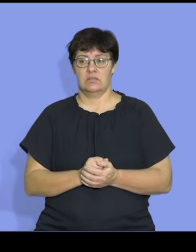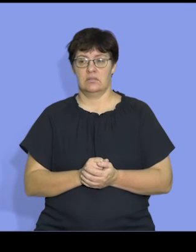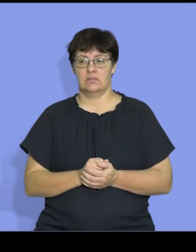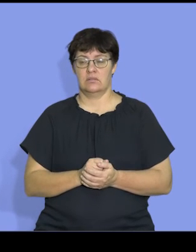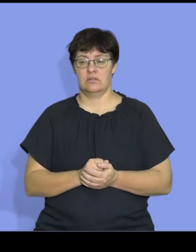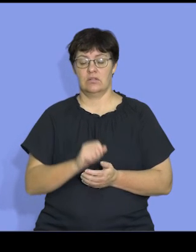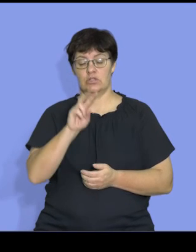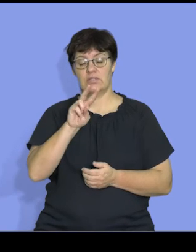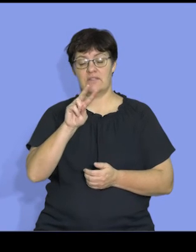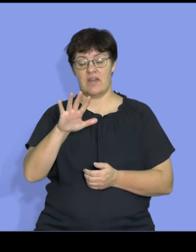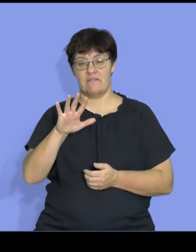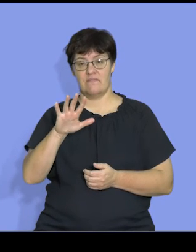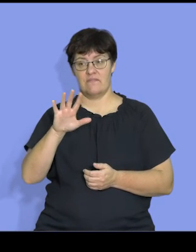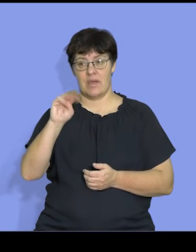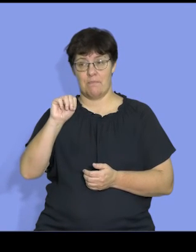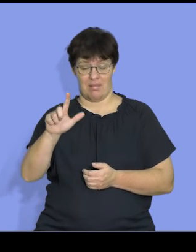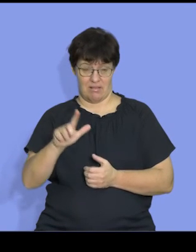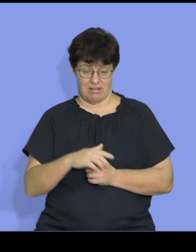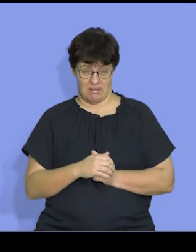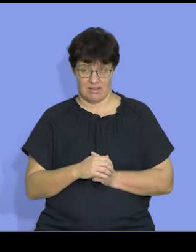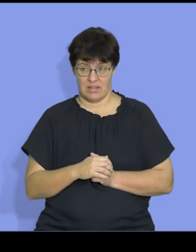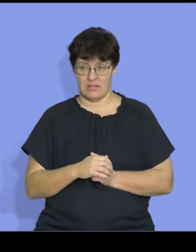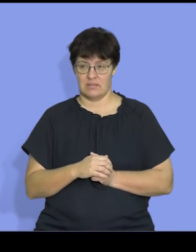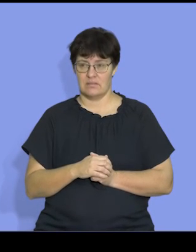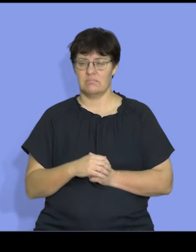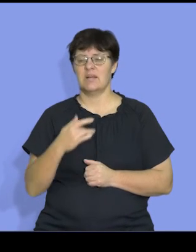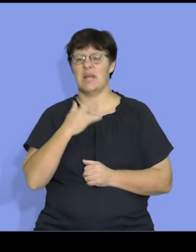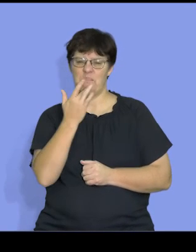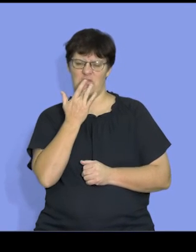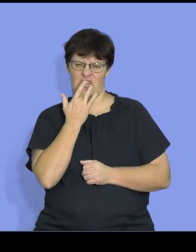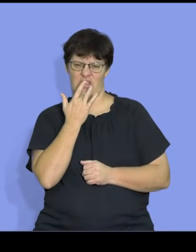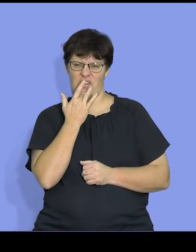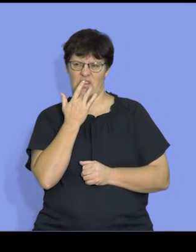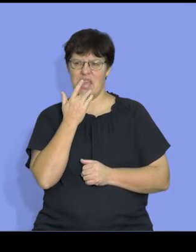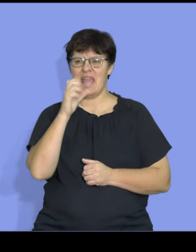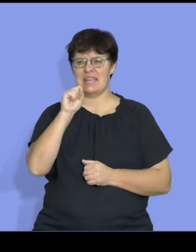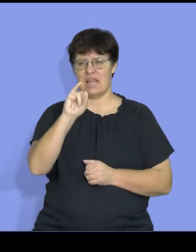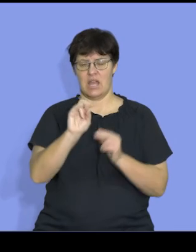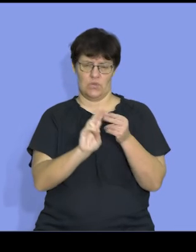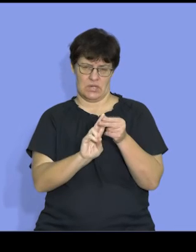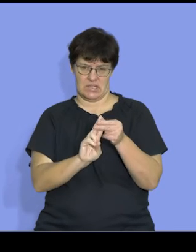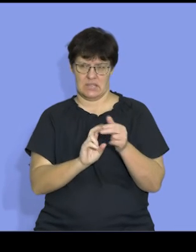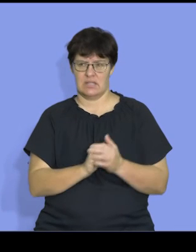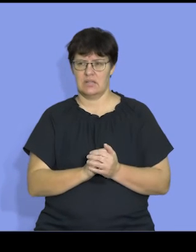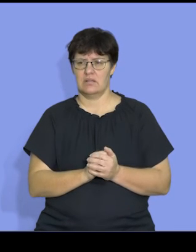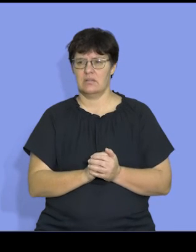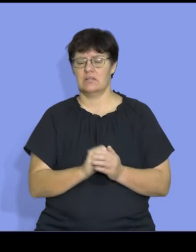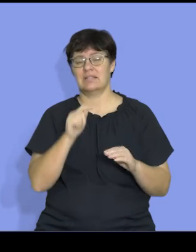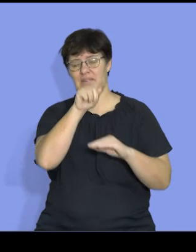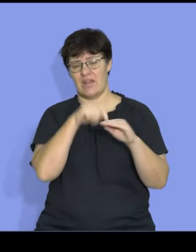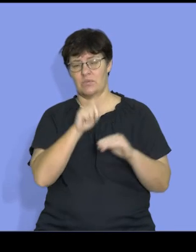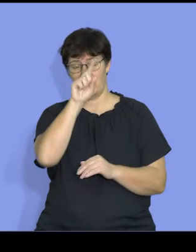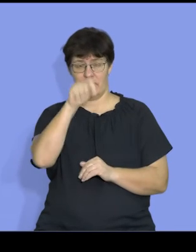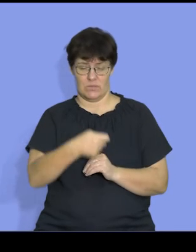25 cubic milliliters, 25 milliliters. I prefer to work with the SI unit. Is if you divide that by 1,000,